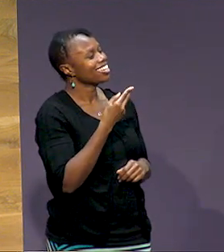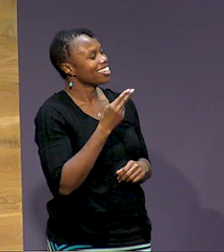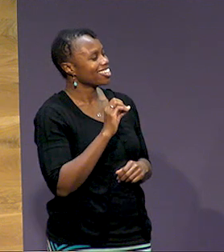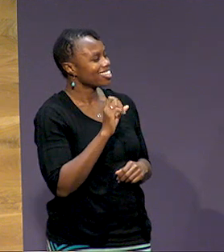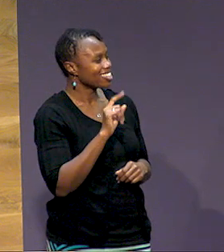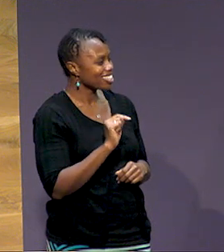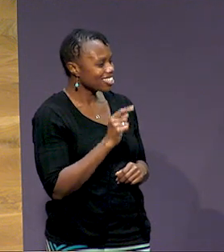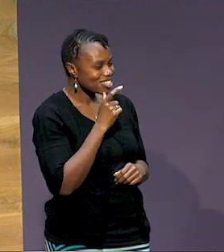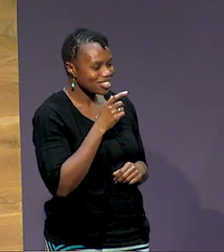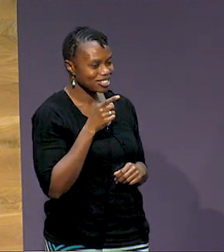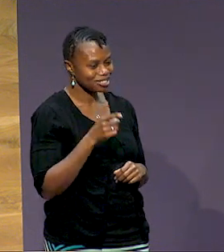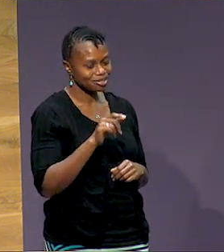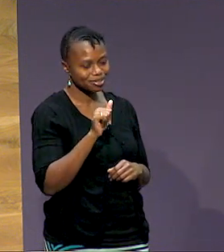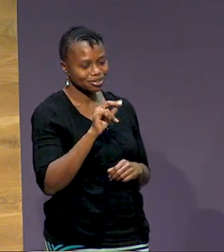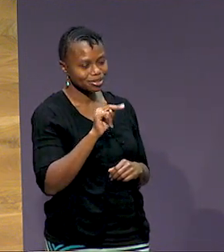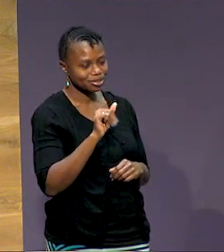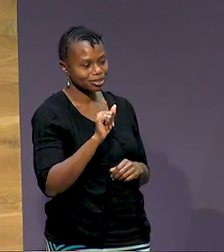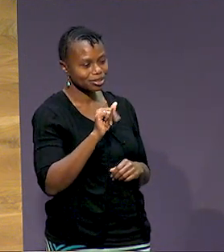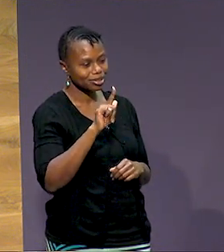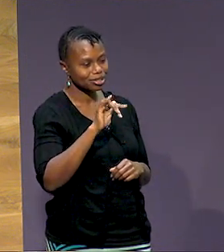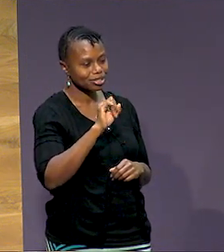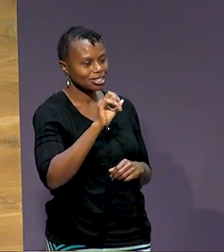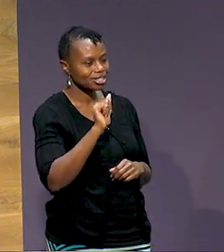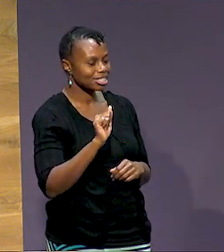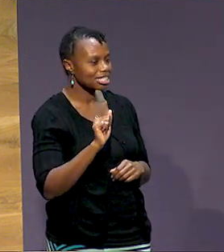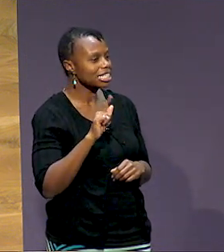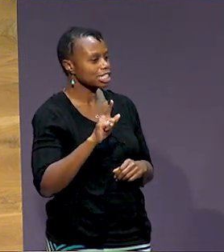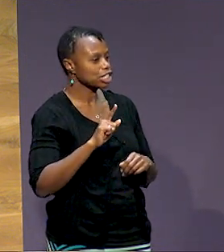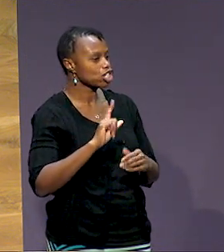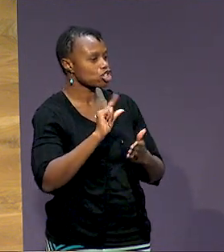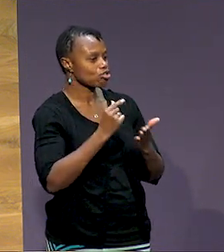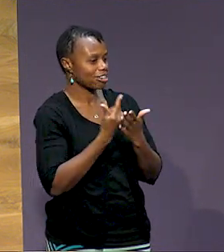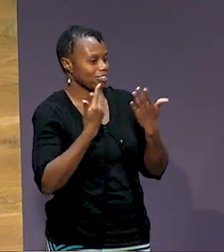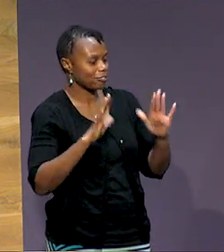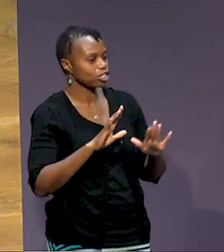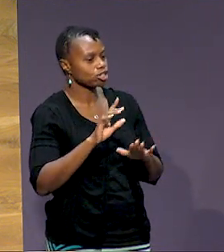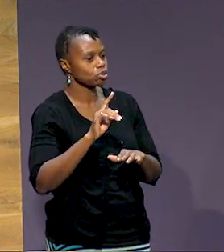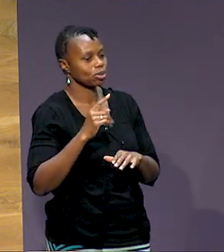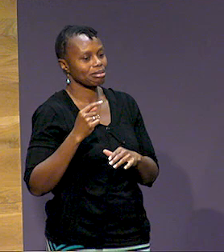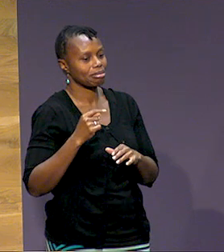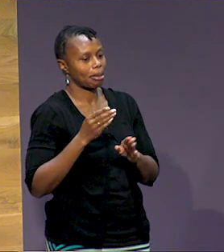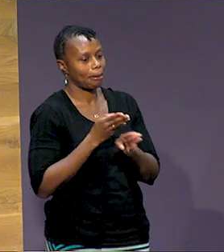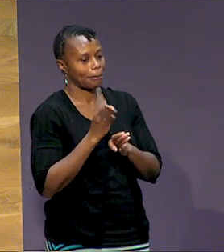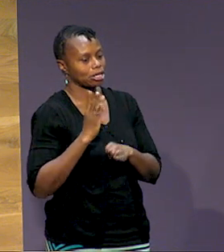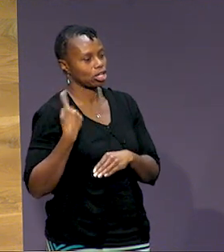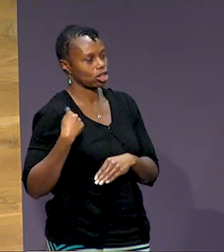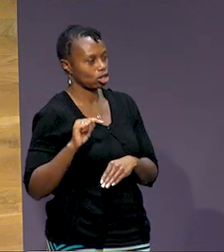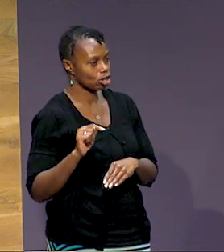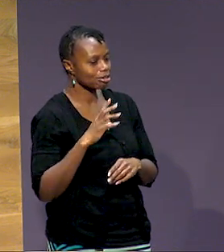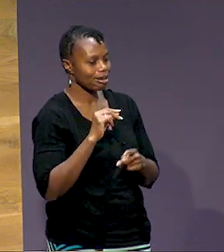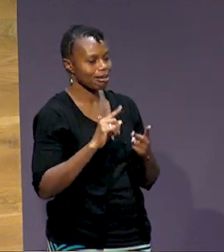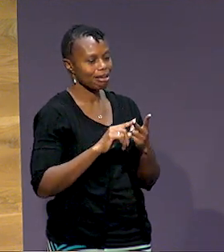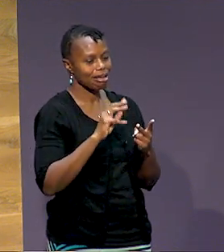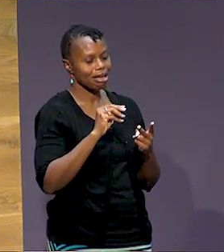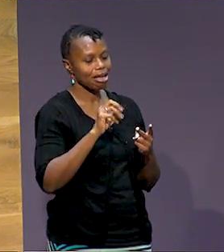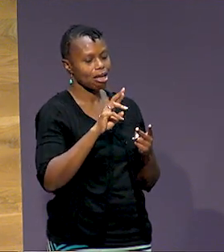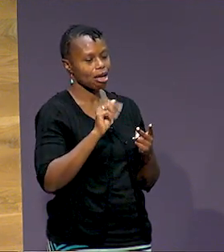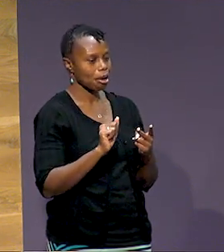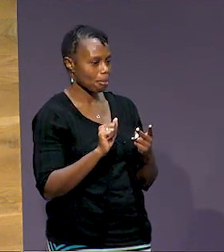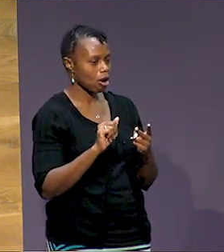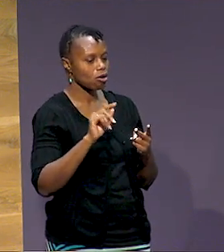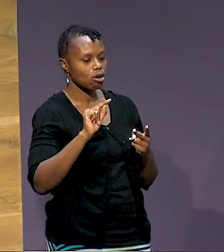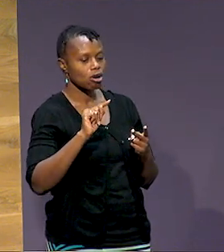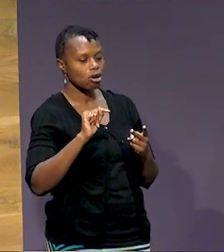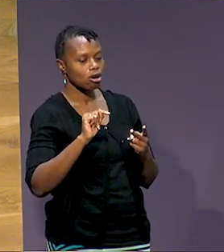are Annalisa Vargas. She's a THM grad from 2018. And Mara Estrada, she is a counseling